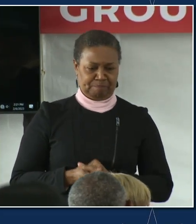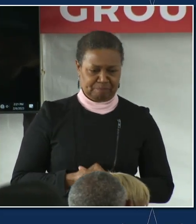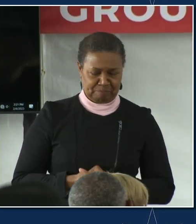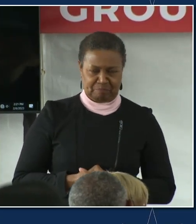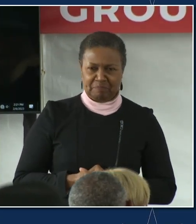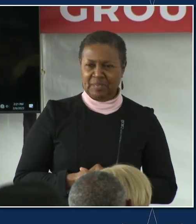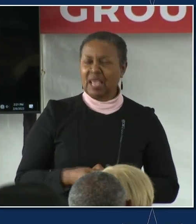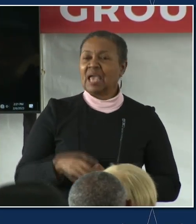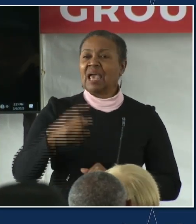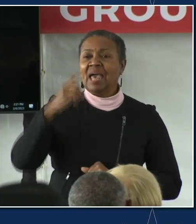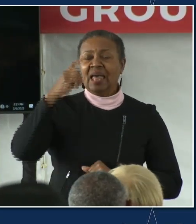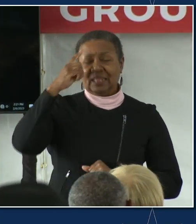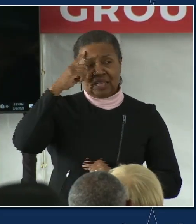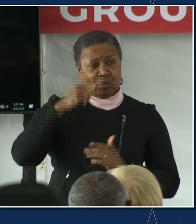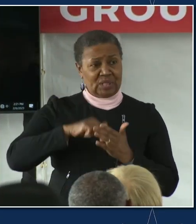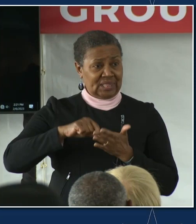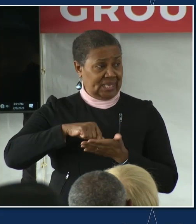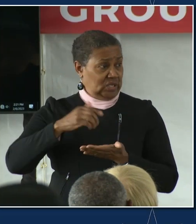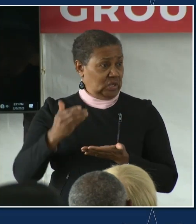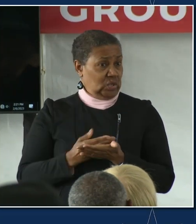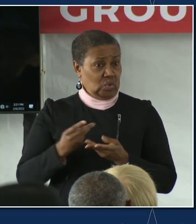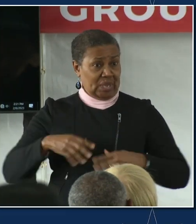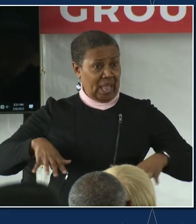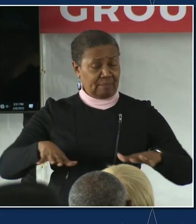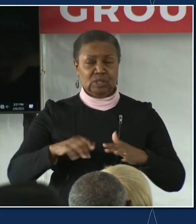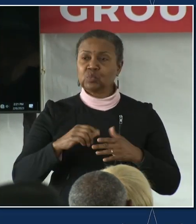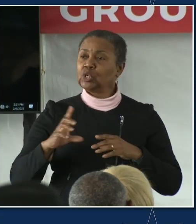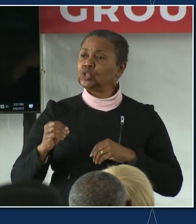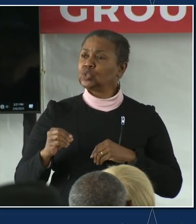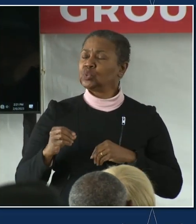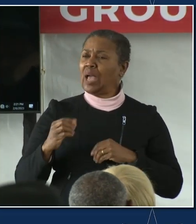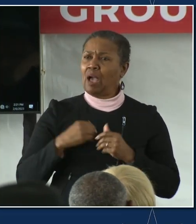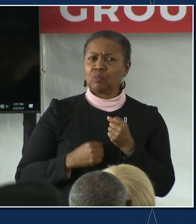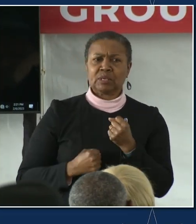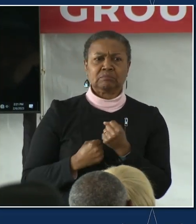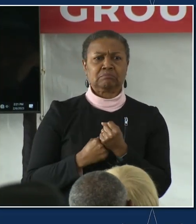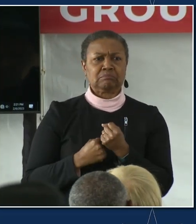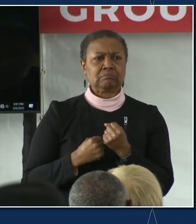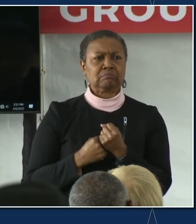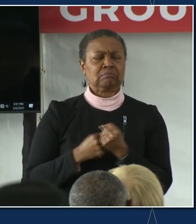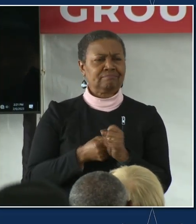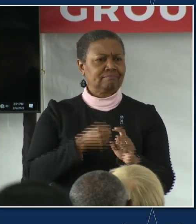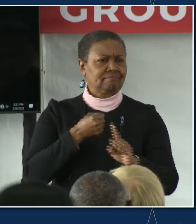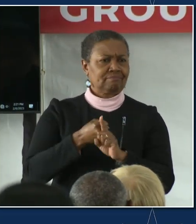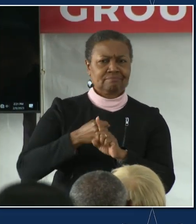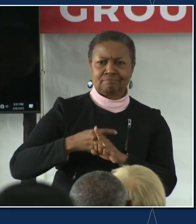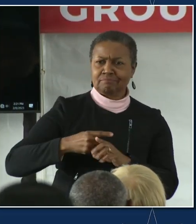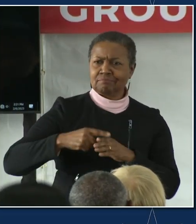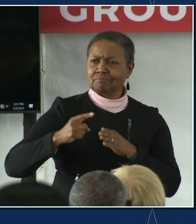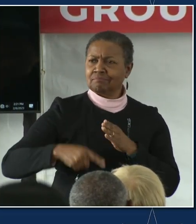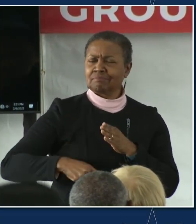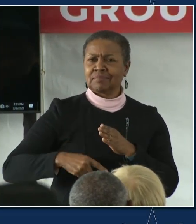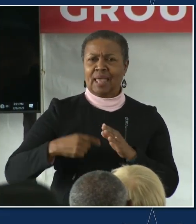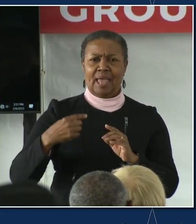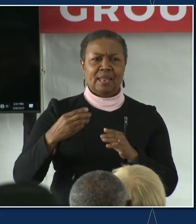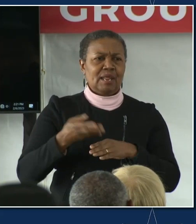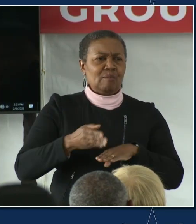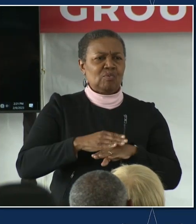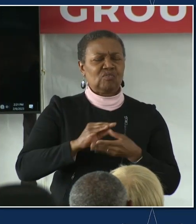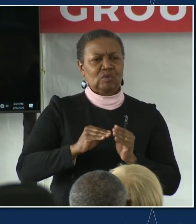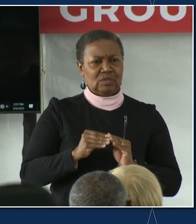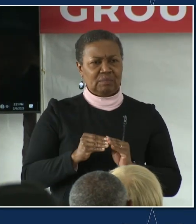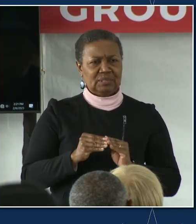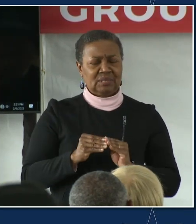Just think about what this new campus is going to do to substantially impact and improve those numbers.